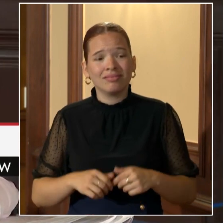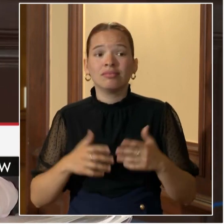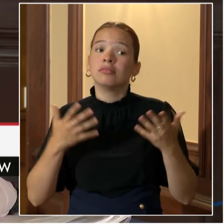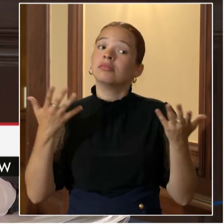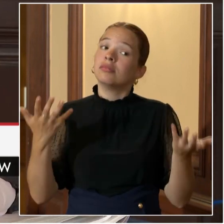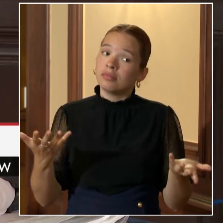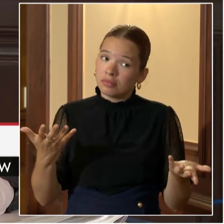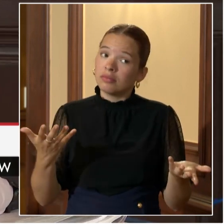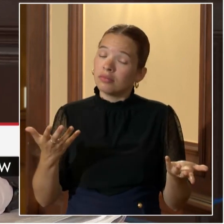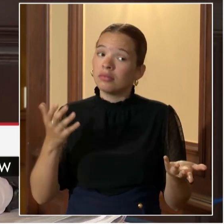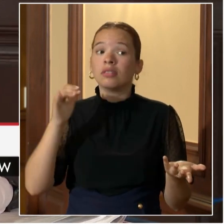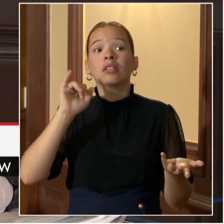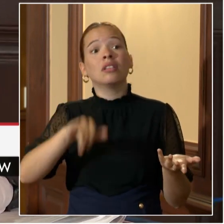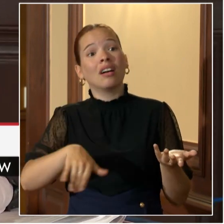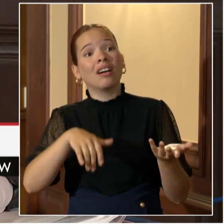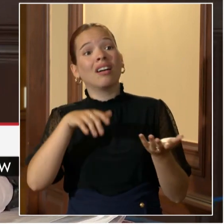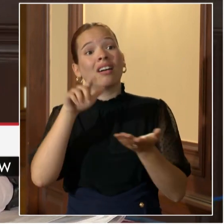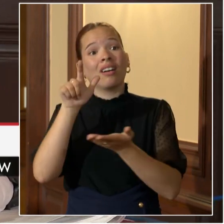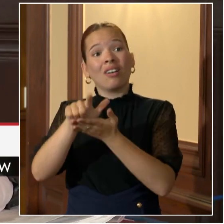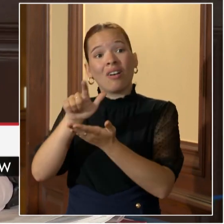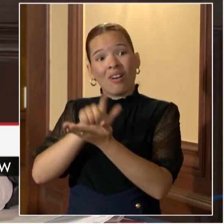all agree.